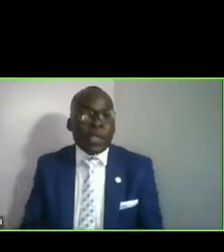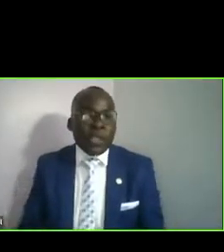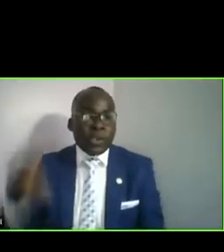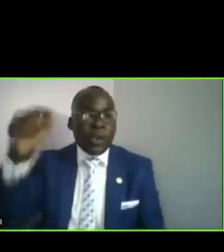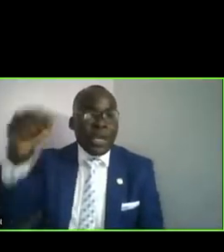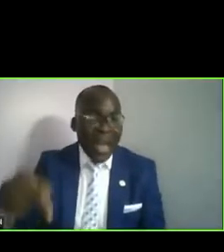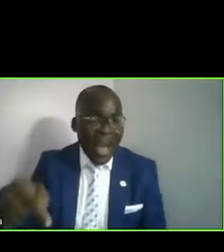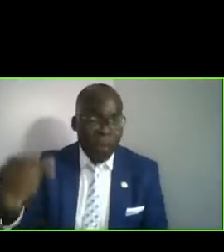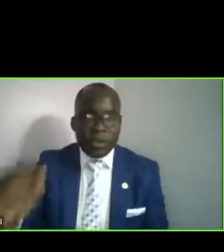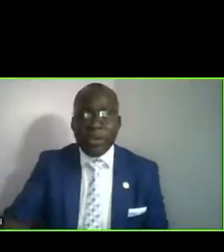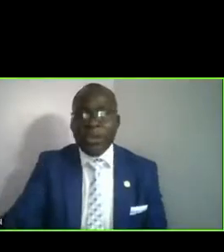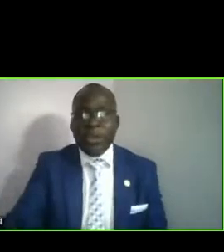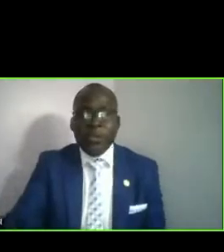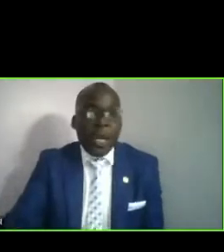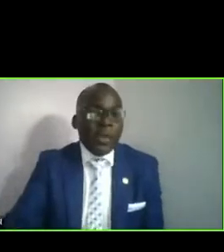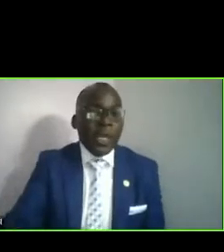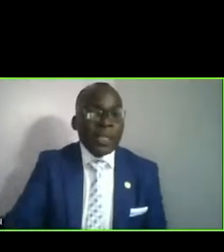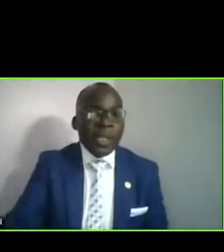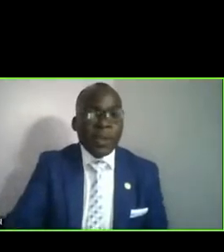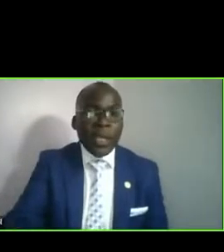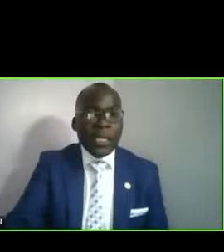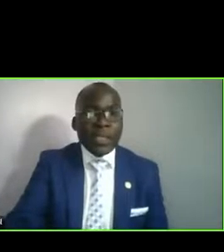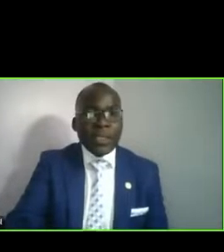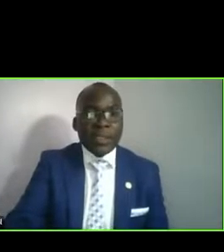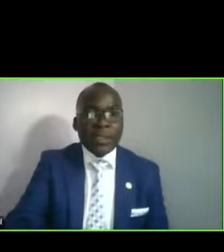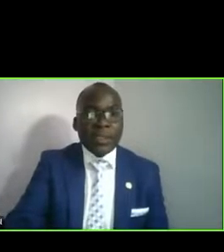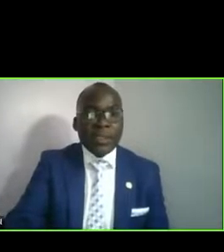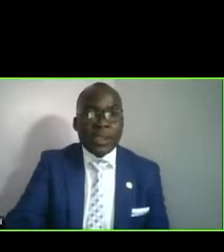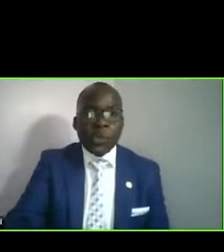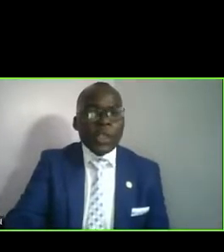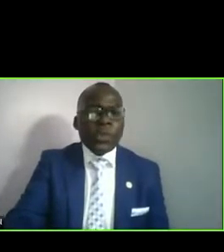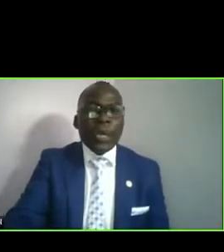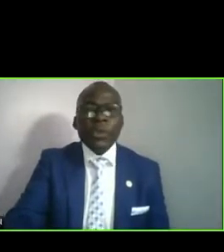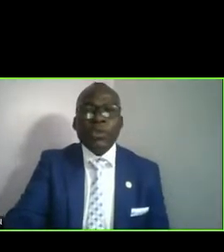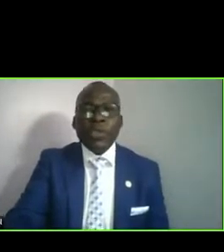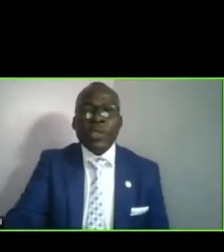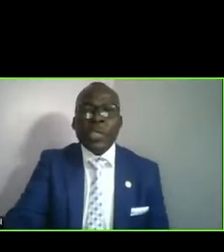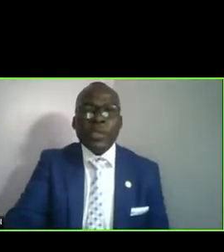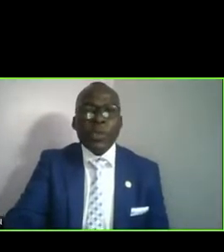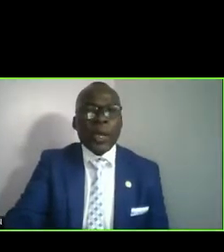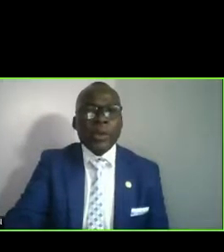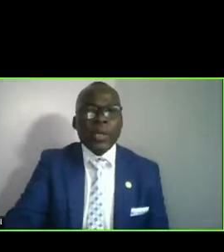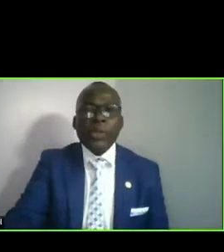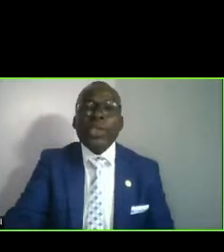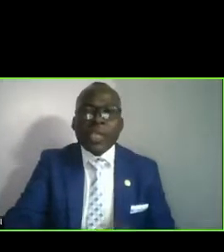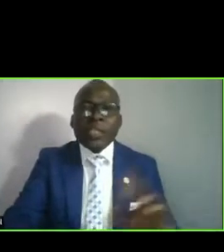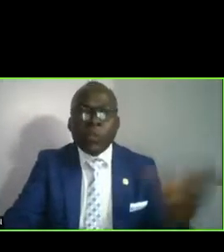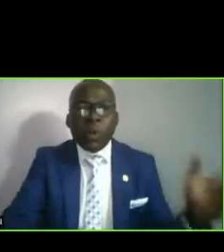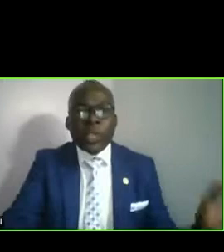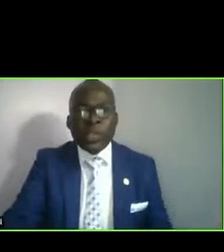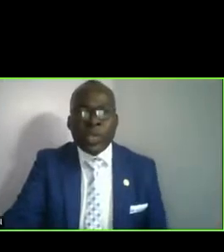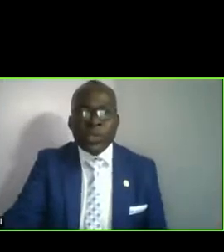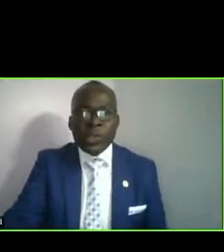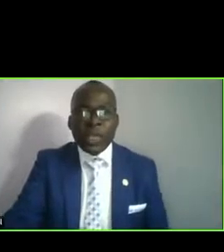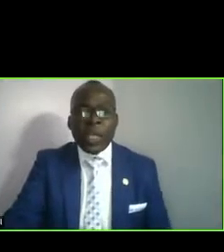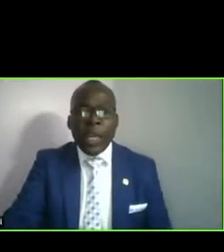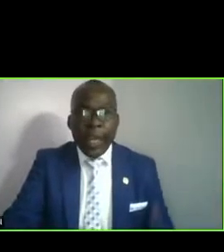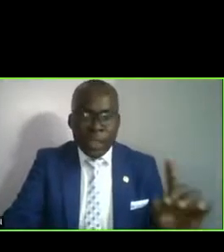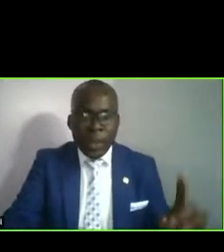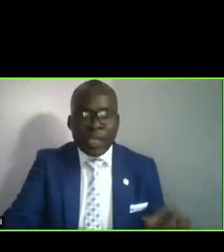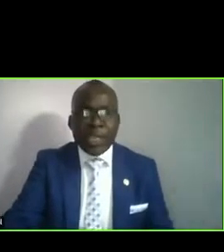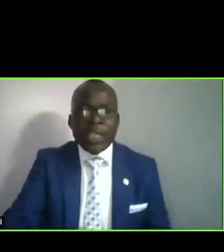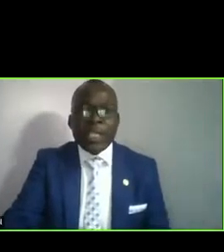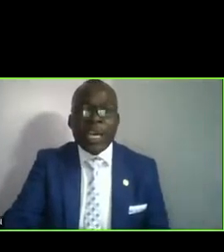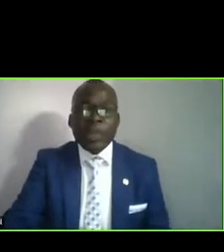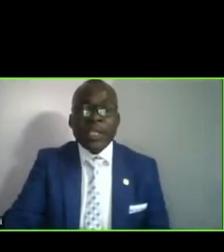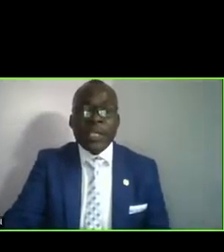fit for succession now. Why are you letting down the entity? So it's not up to you to discuss or agree. You just follow the instructions.